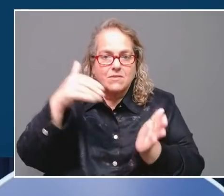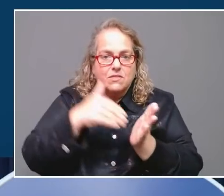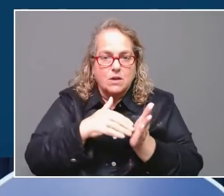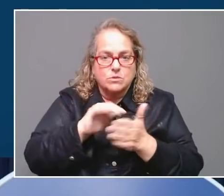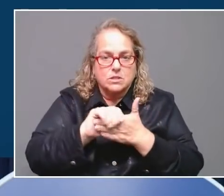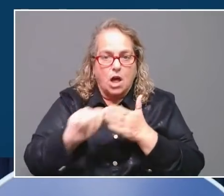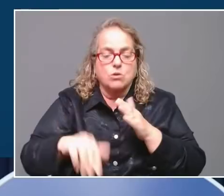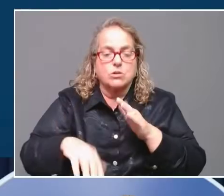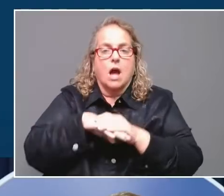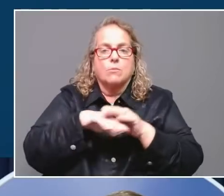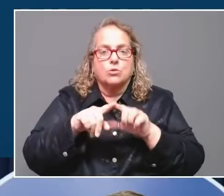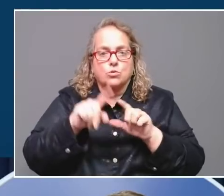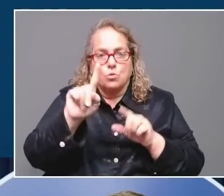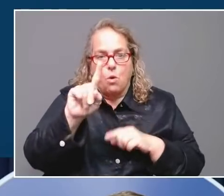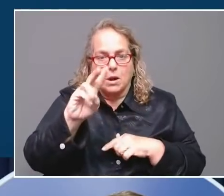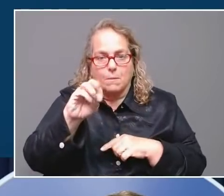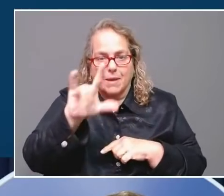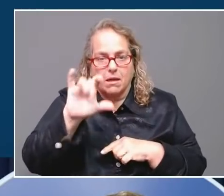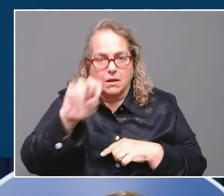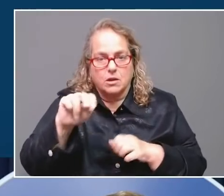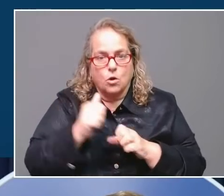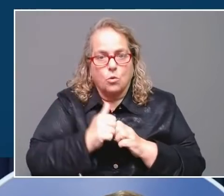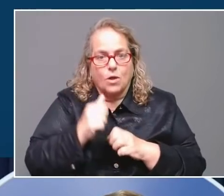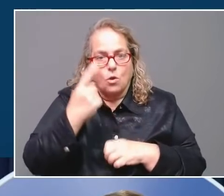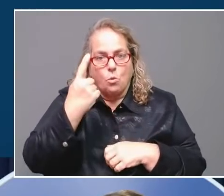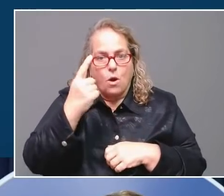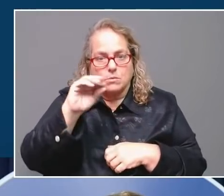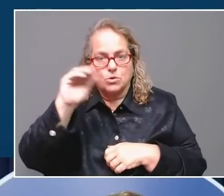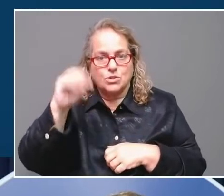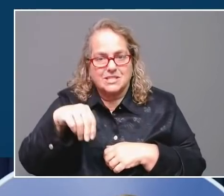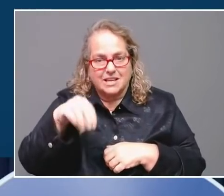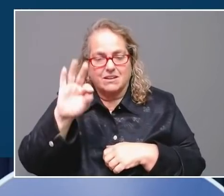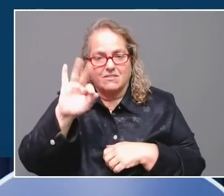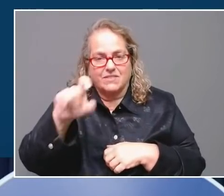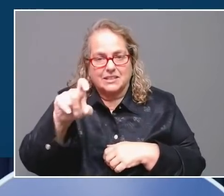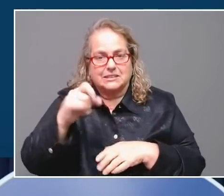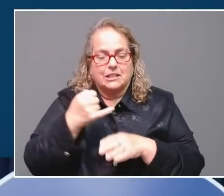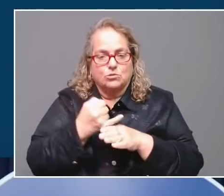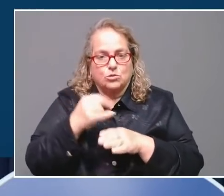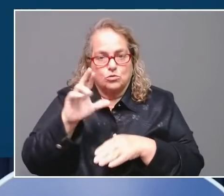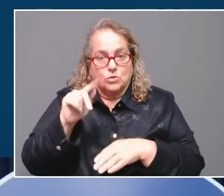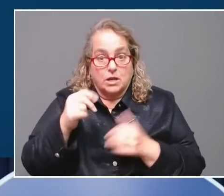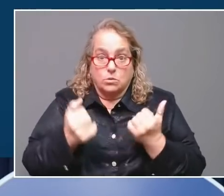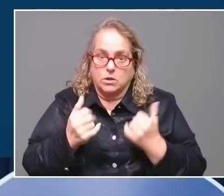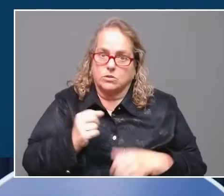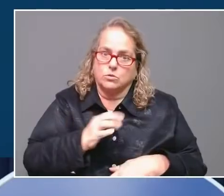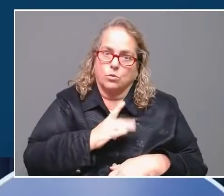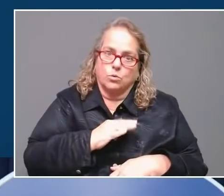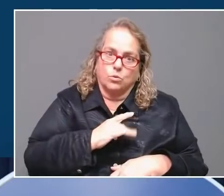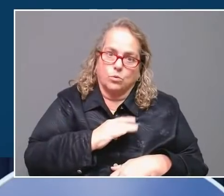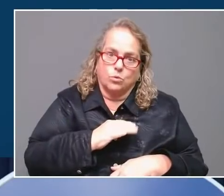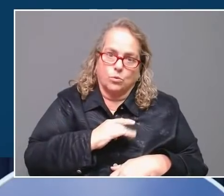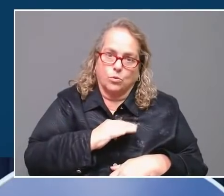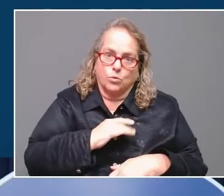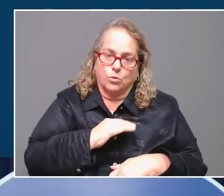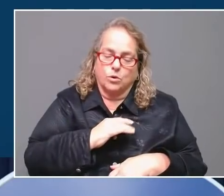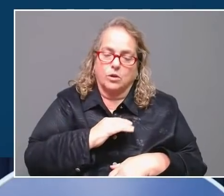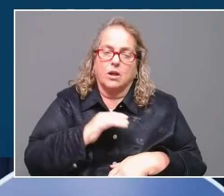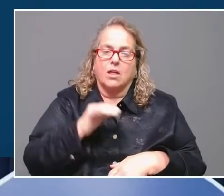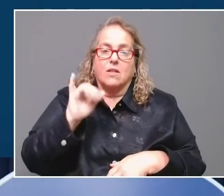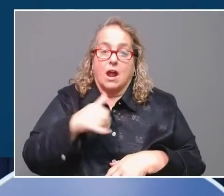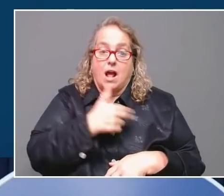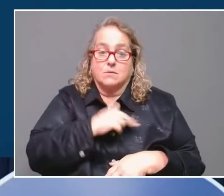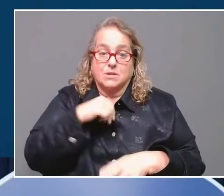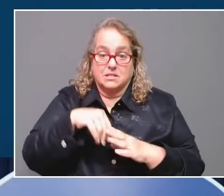a 1% fixed interest rate, something all the rest of us would love in our loans. Hospitals located in Kentucky